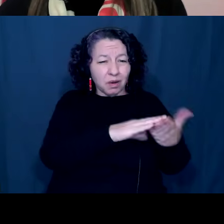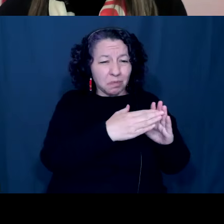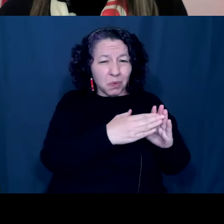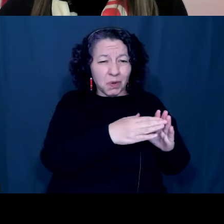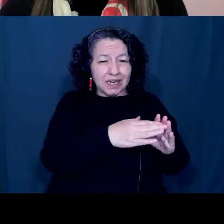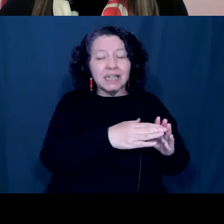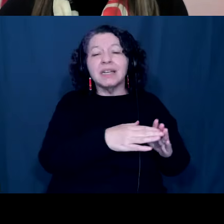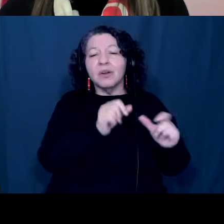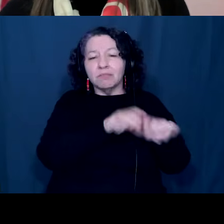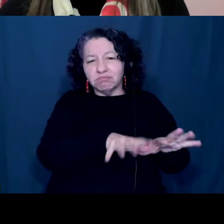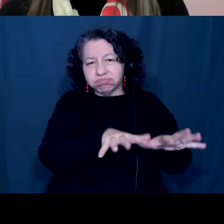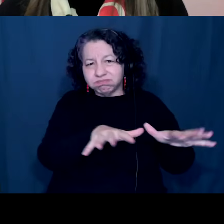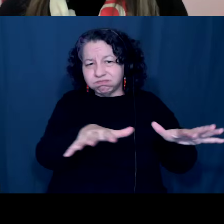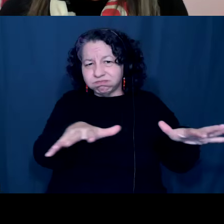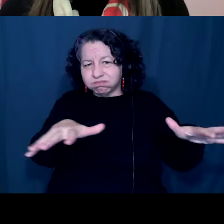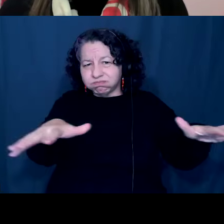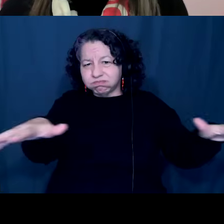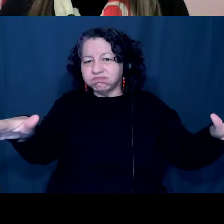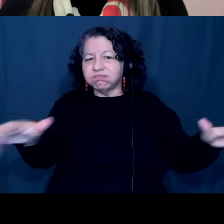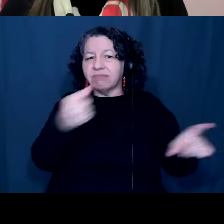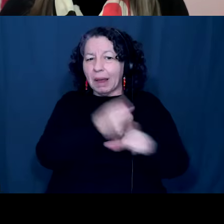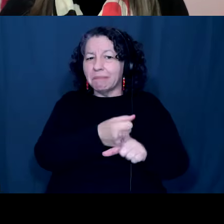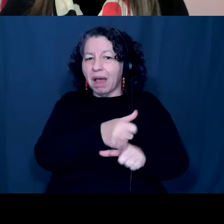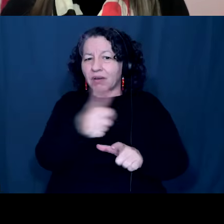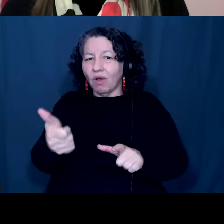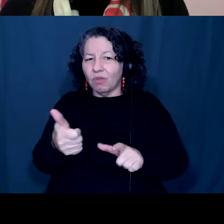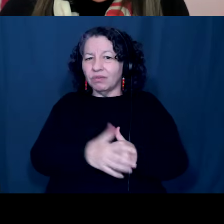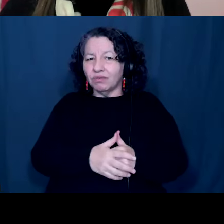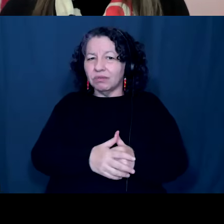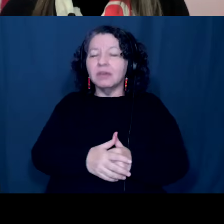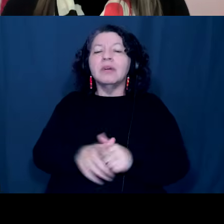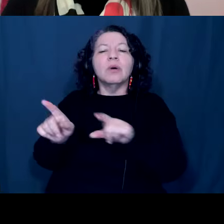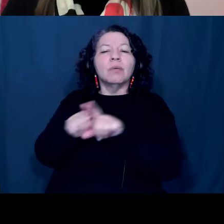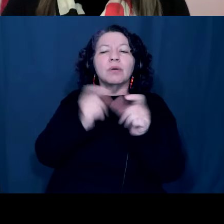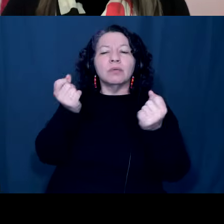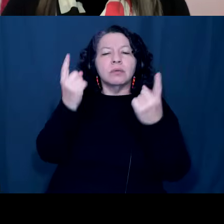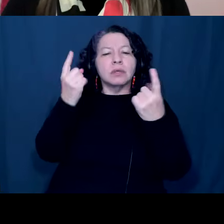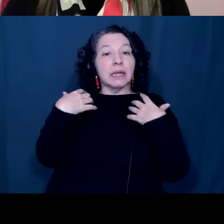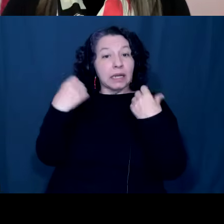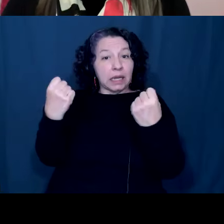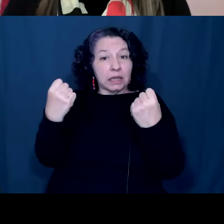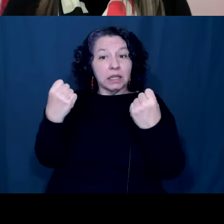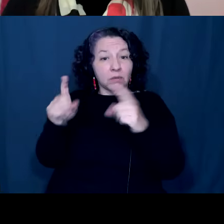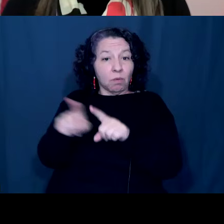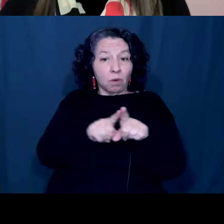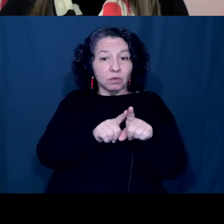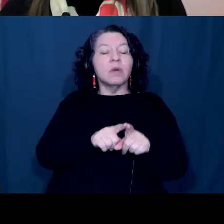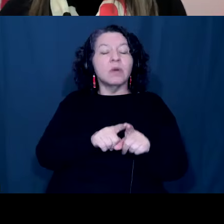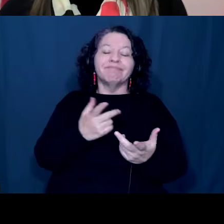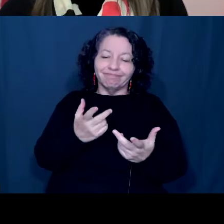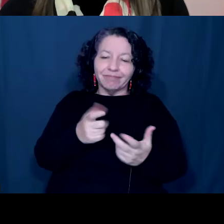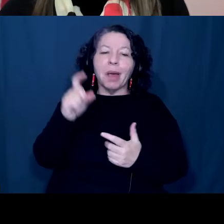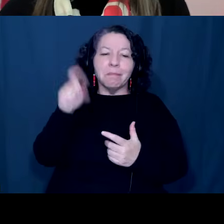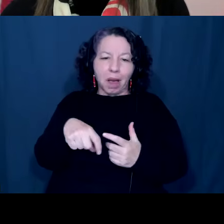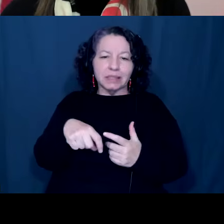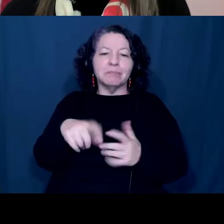outward. And we also understand that healing, too, must be